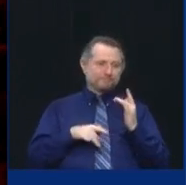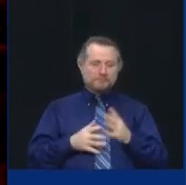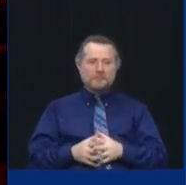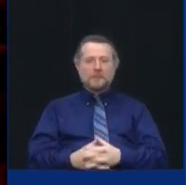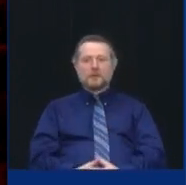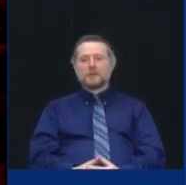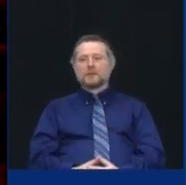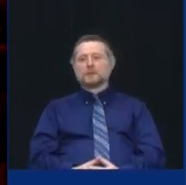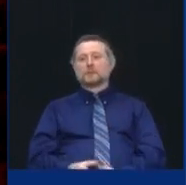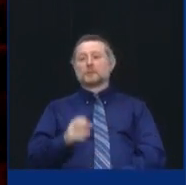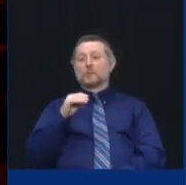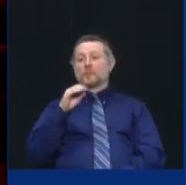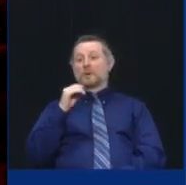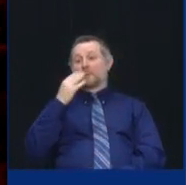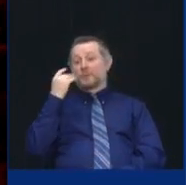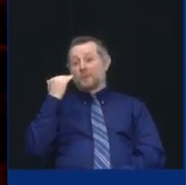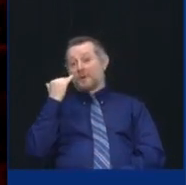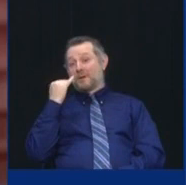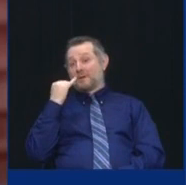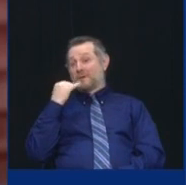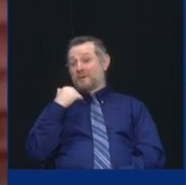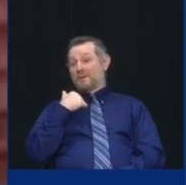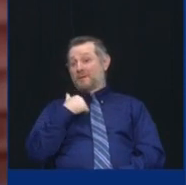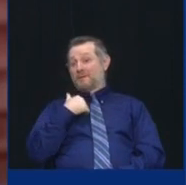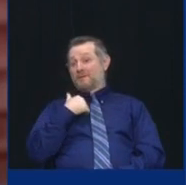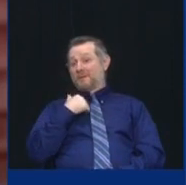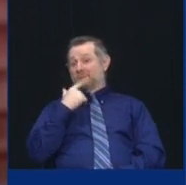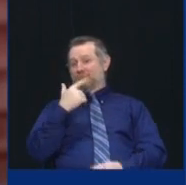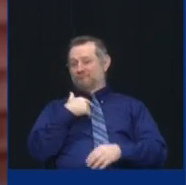Because if I don't give people notice,